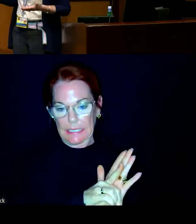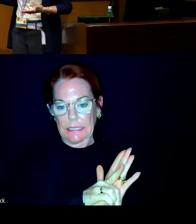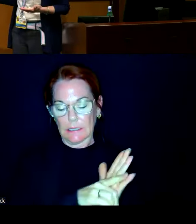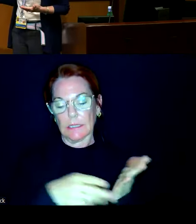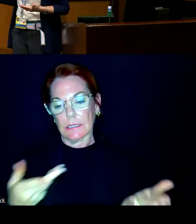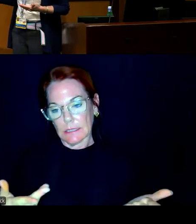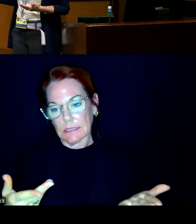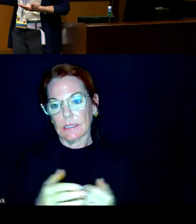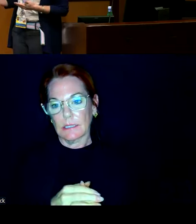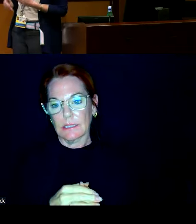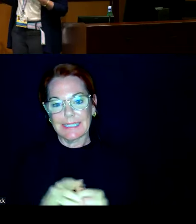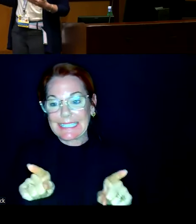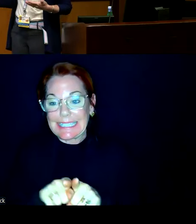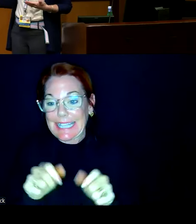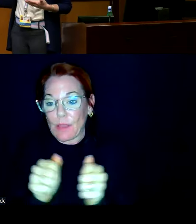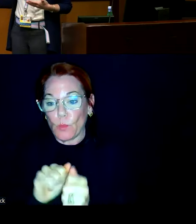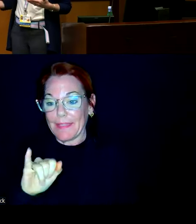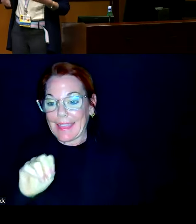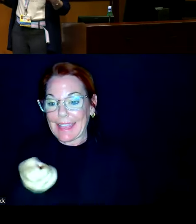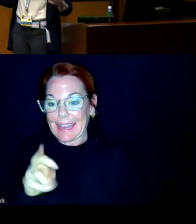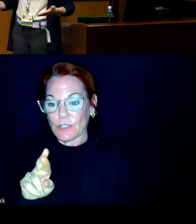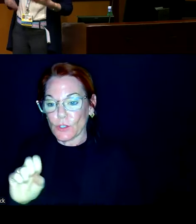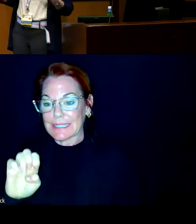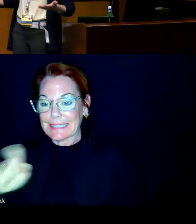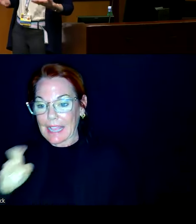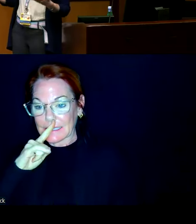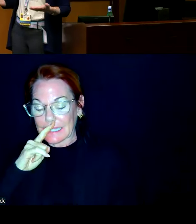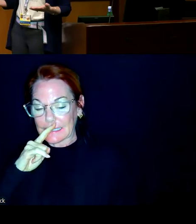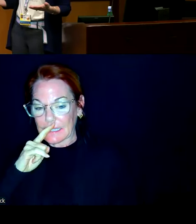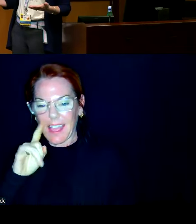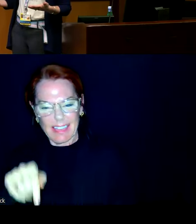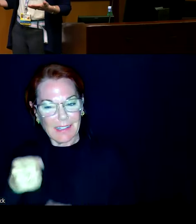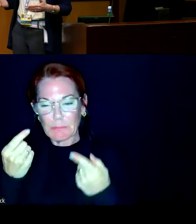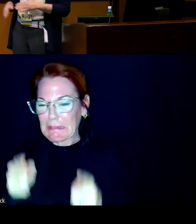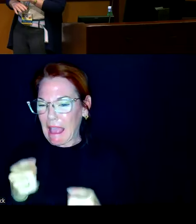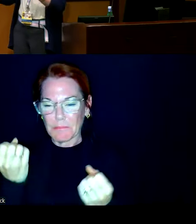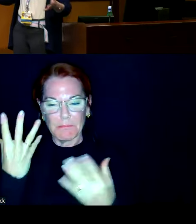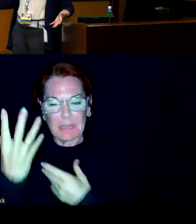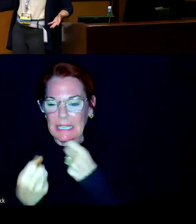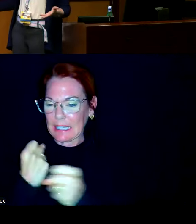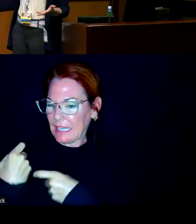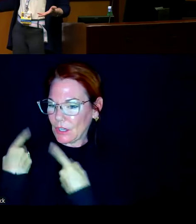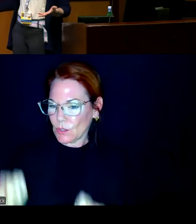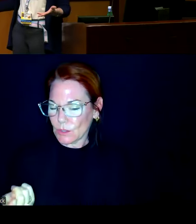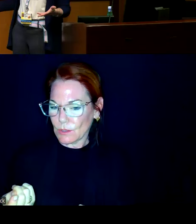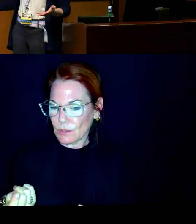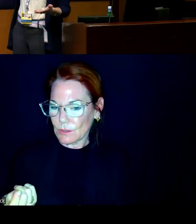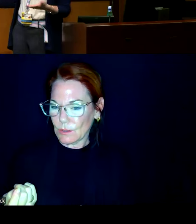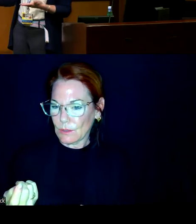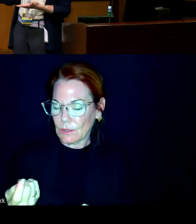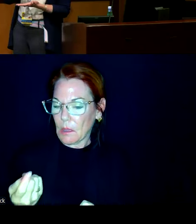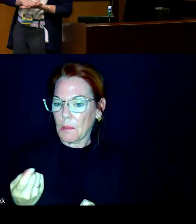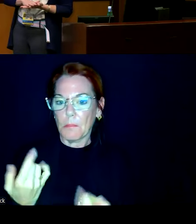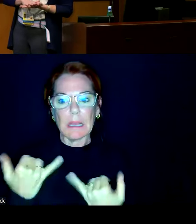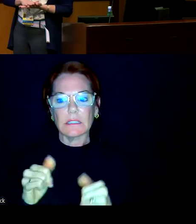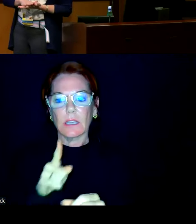We do the same thing for intersex kids. We do the same thing. So it's been happening for years. Why are we not saying anything about those groups? So